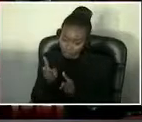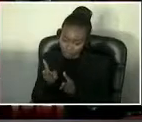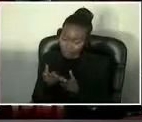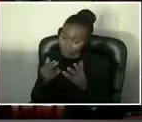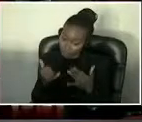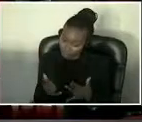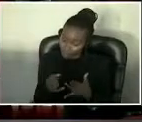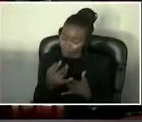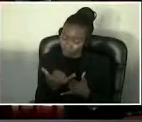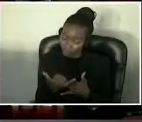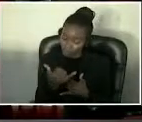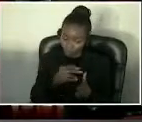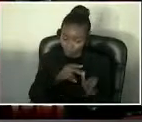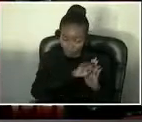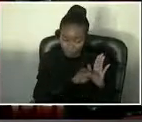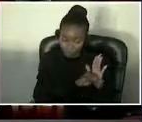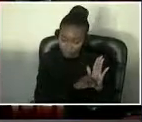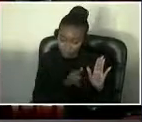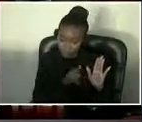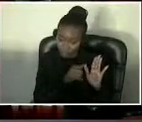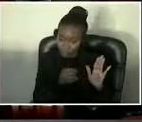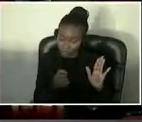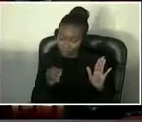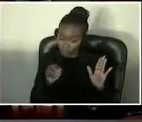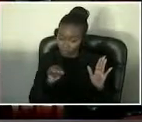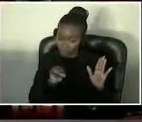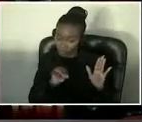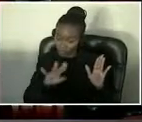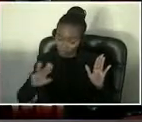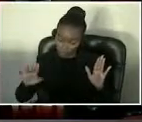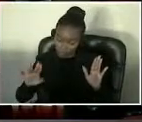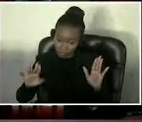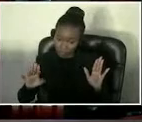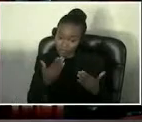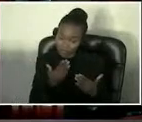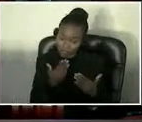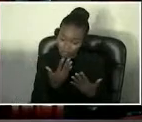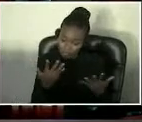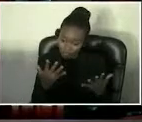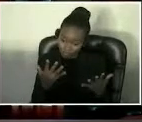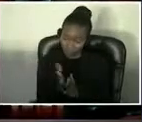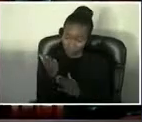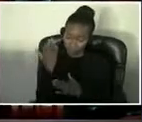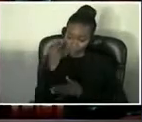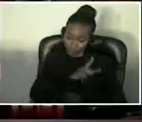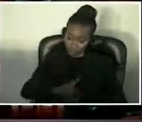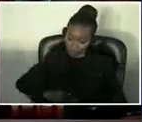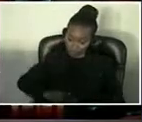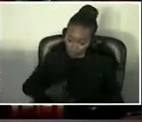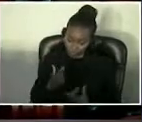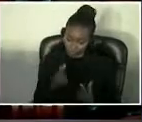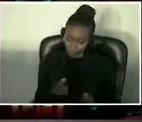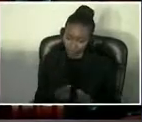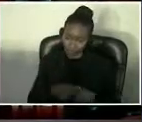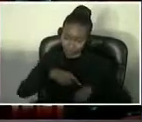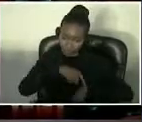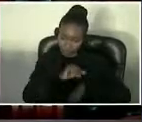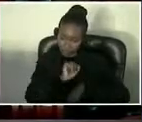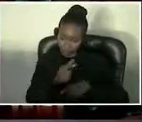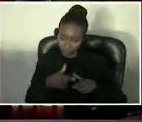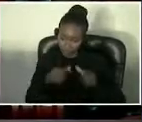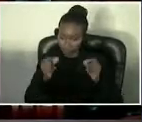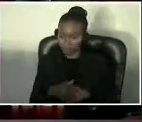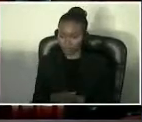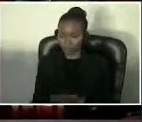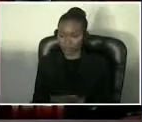infrastructure program under the national infrastructure plan yeah former president okay your time is up